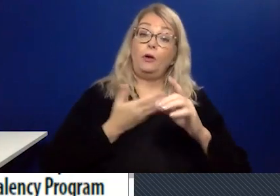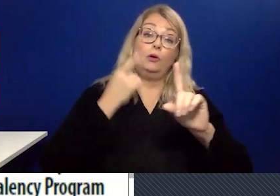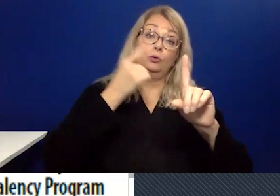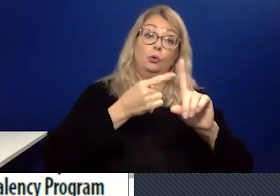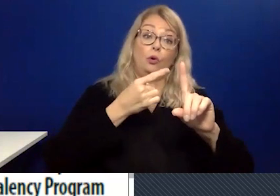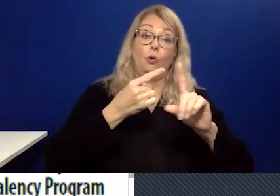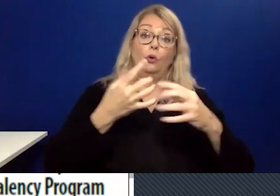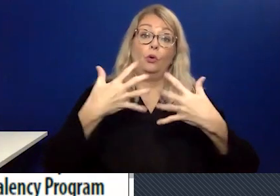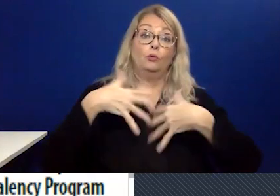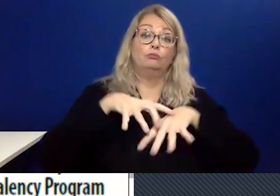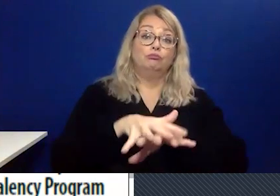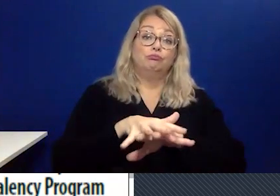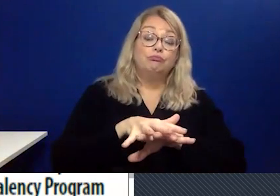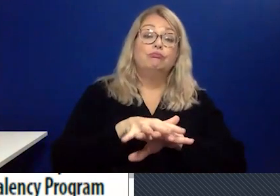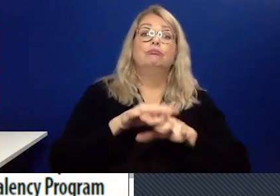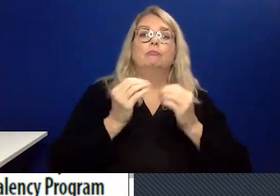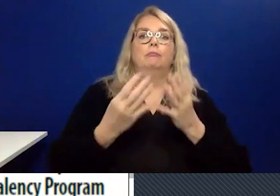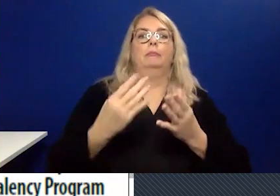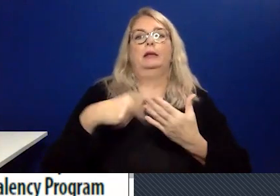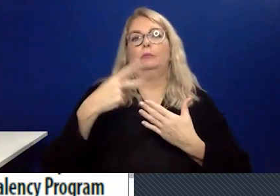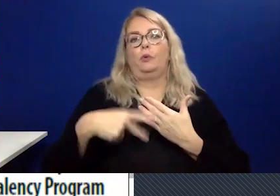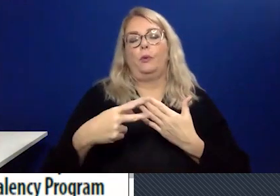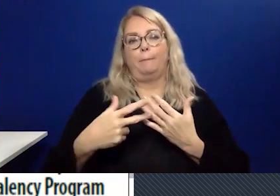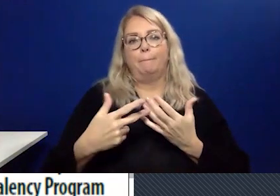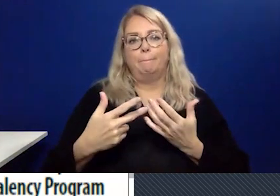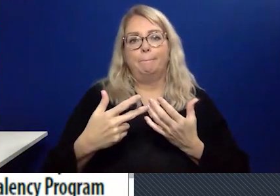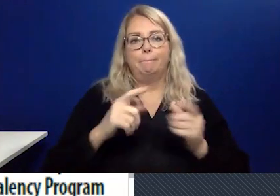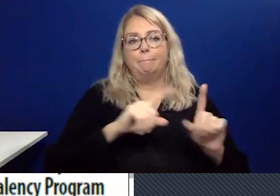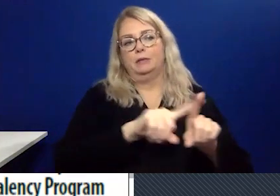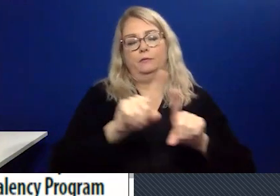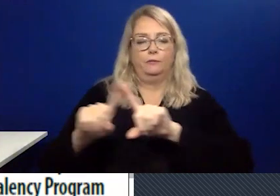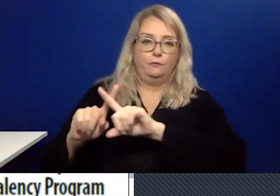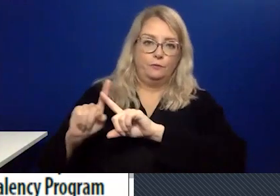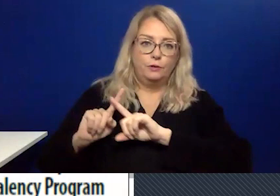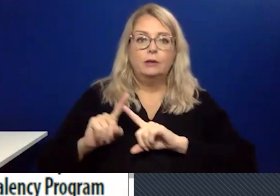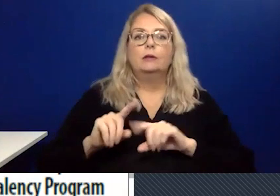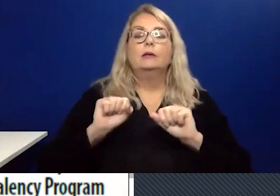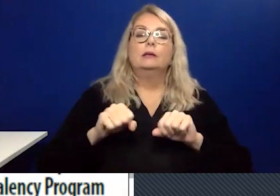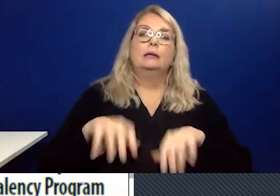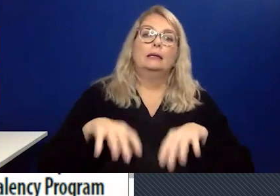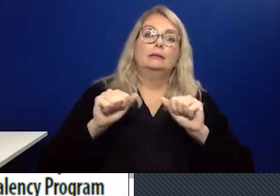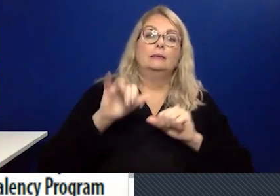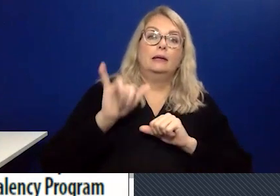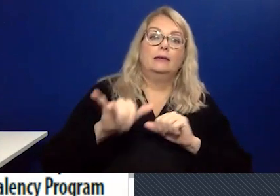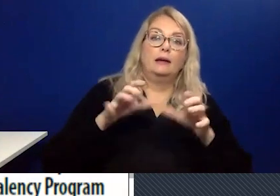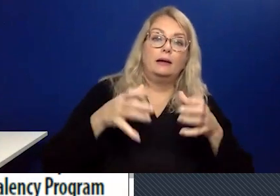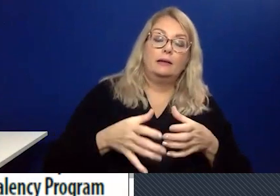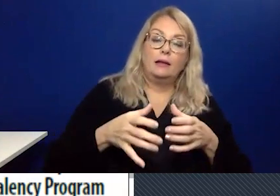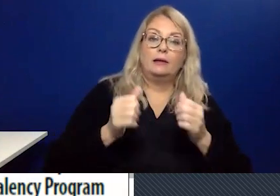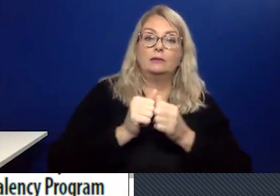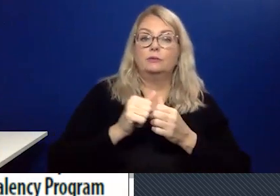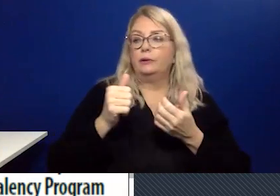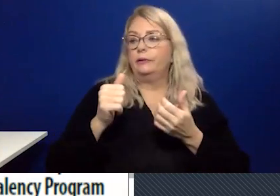into many of our programs so they can take that class along with their EMLS class or along with their